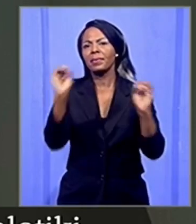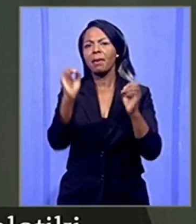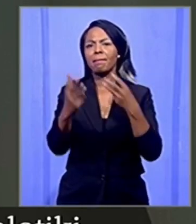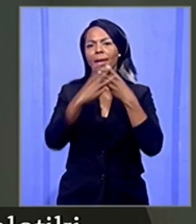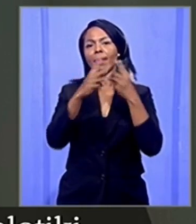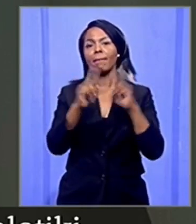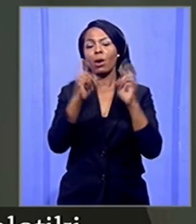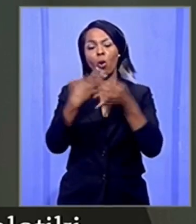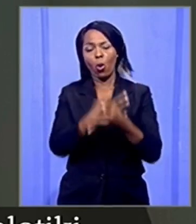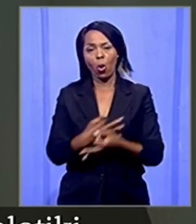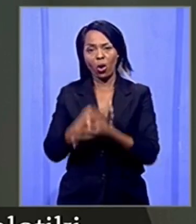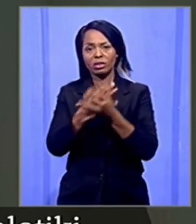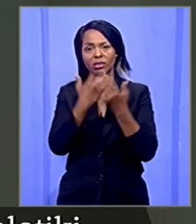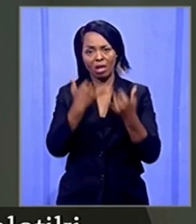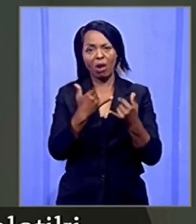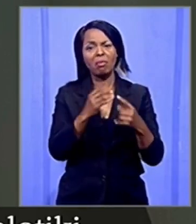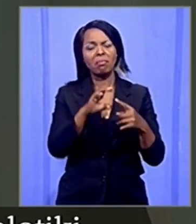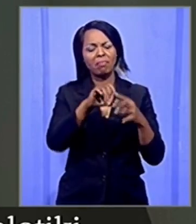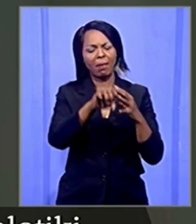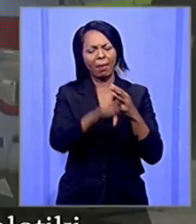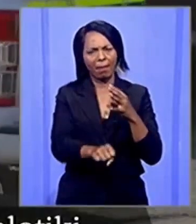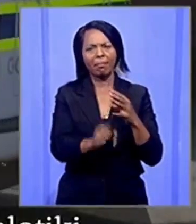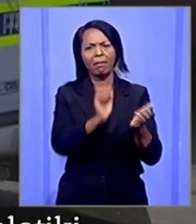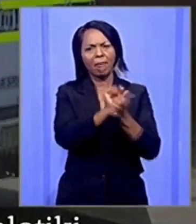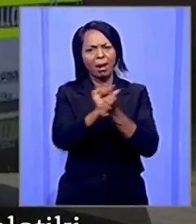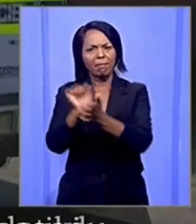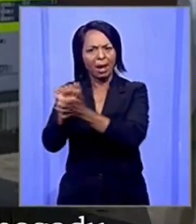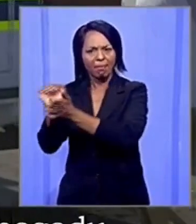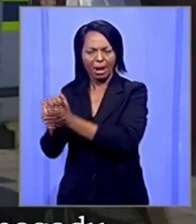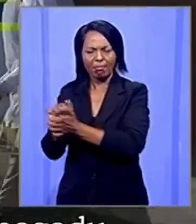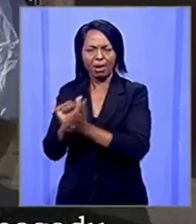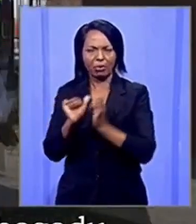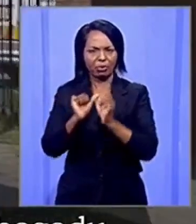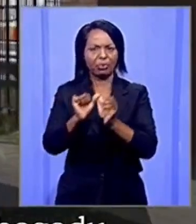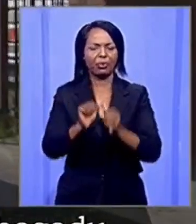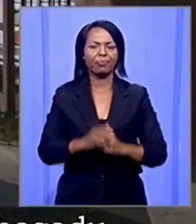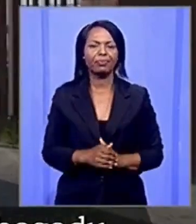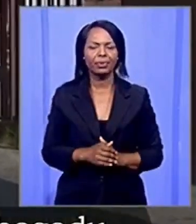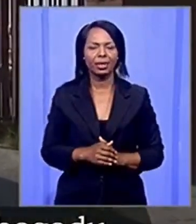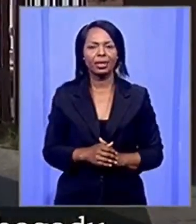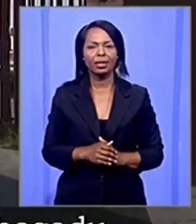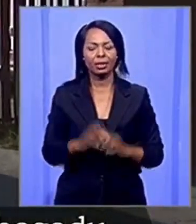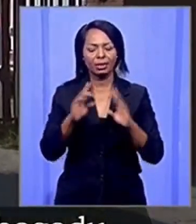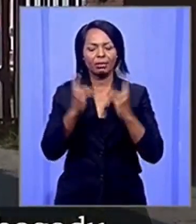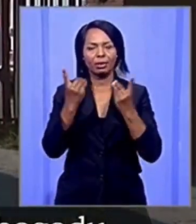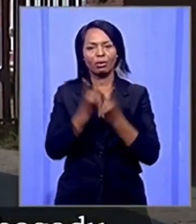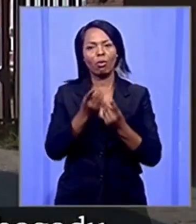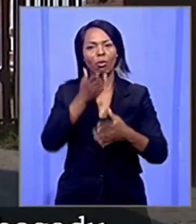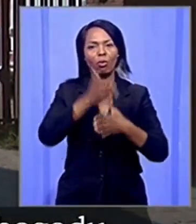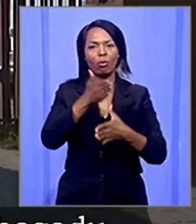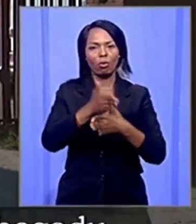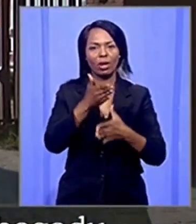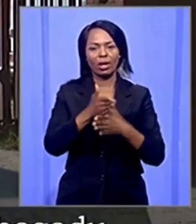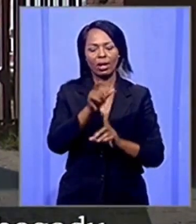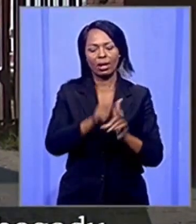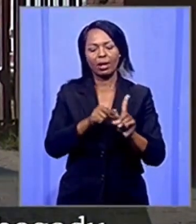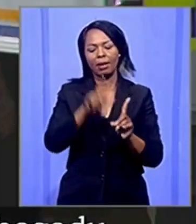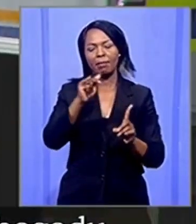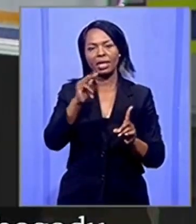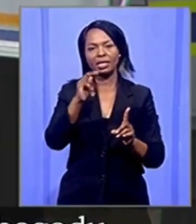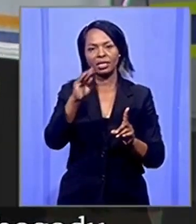says to us as citizens, something is really happening. Mookamedi wa maloba lefapha la ditiro Patience Mokhali le ene o